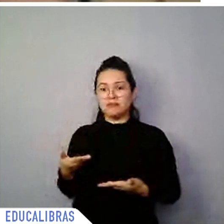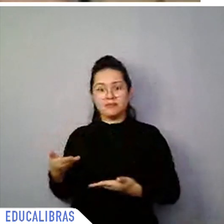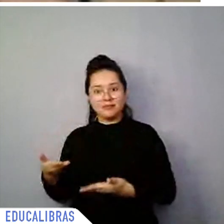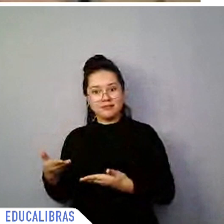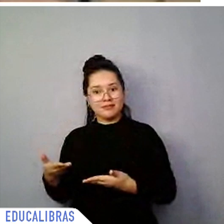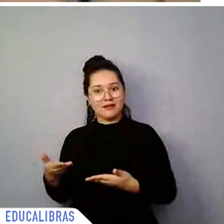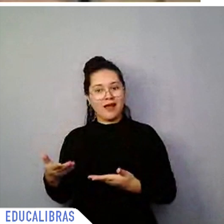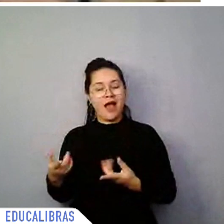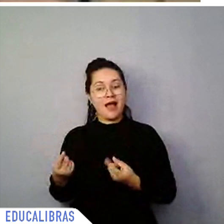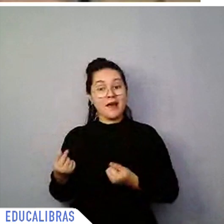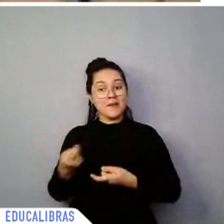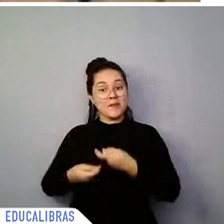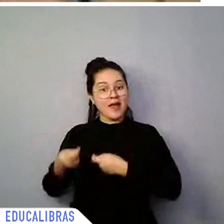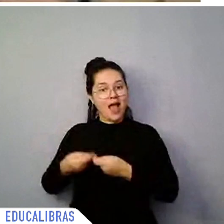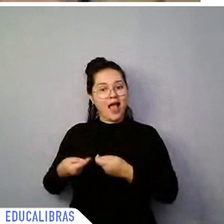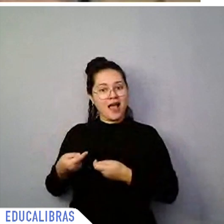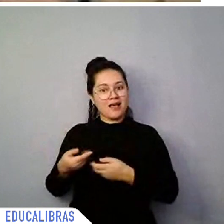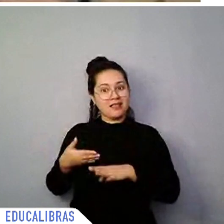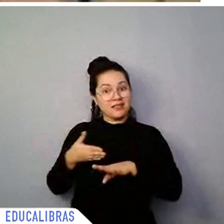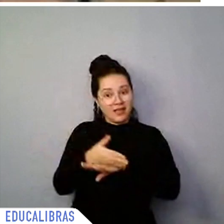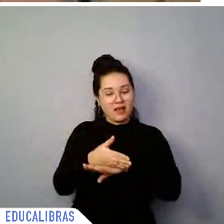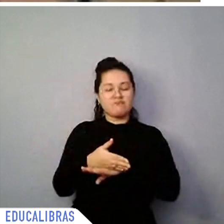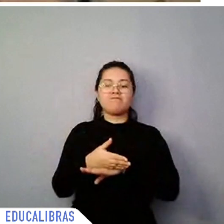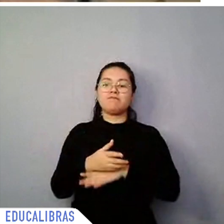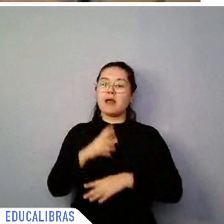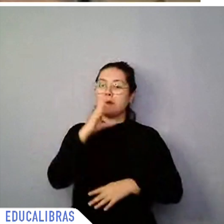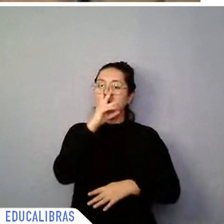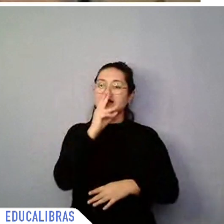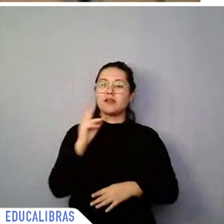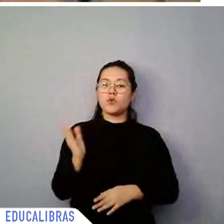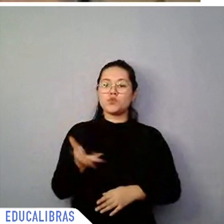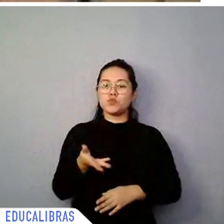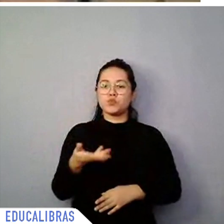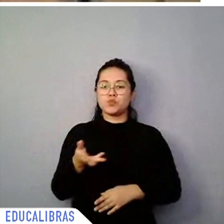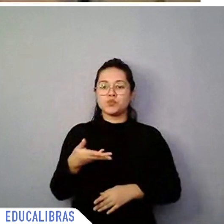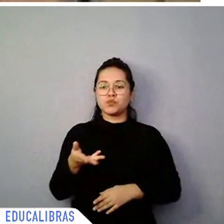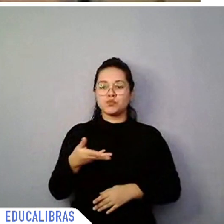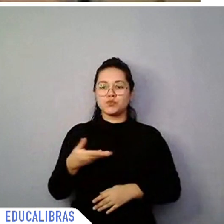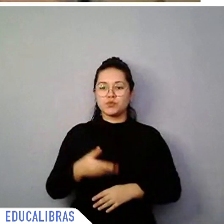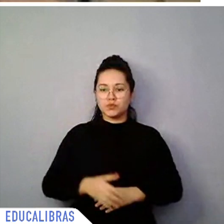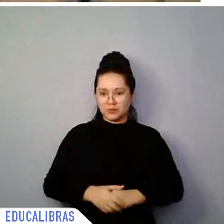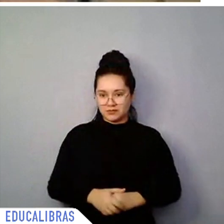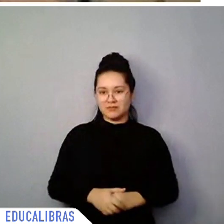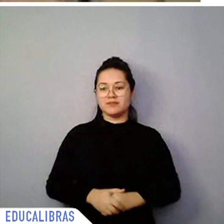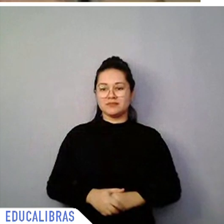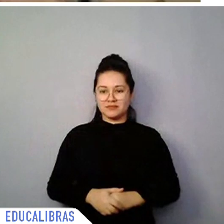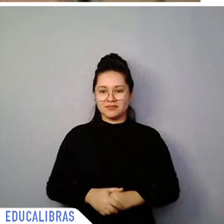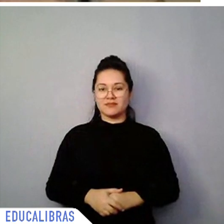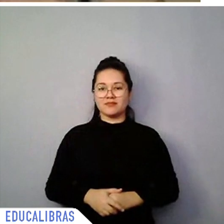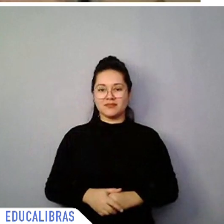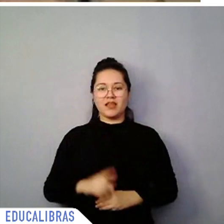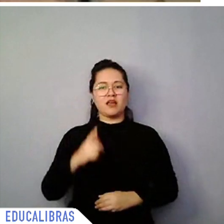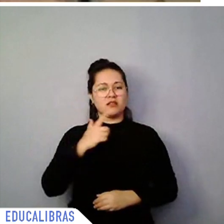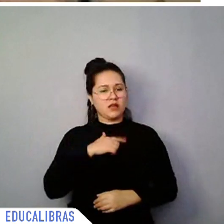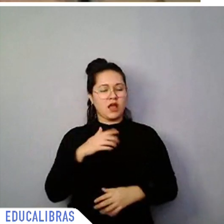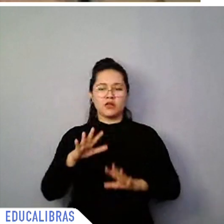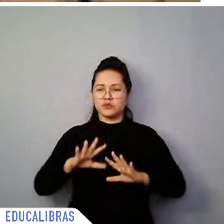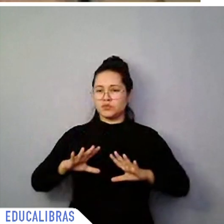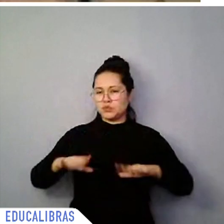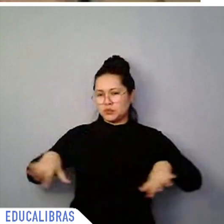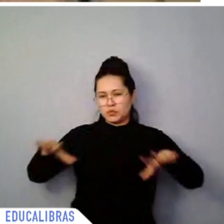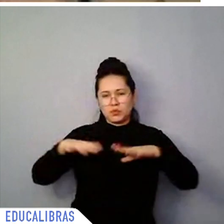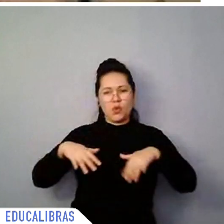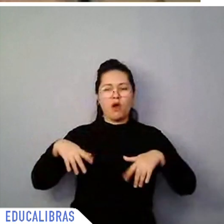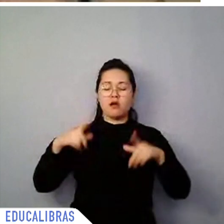I would be able to see changes. And when the financial market joins the fight, things tend to